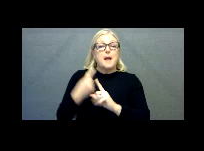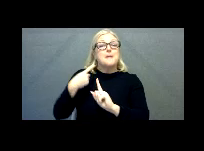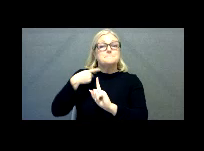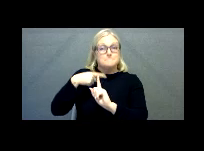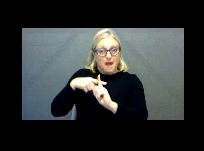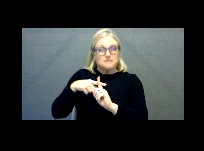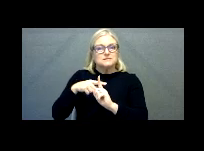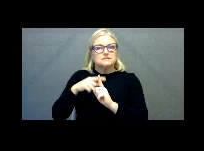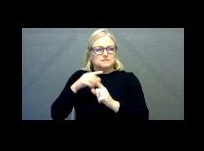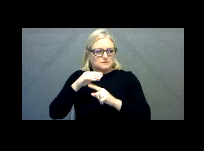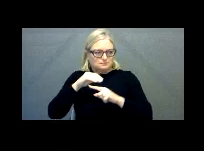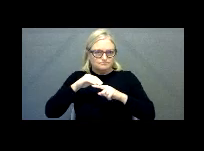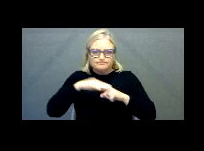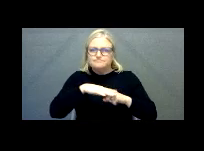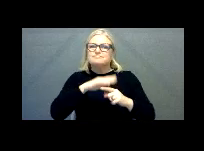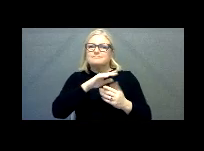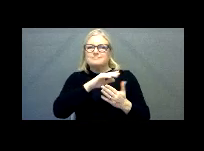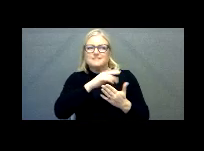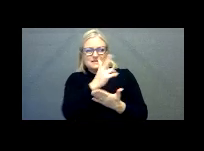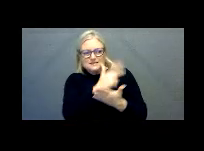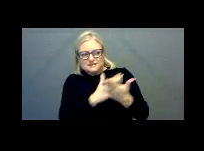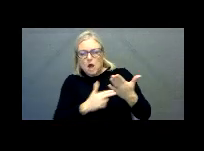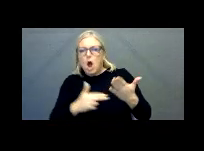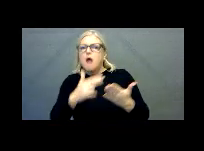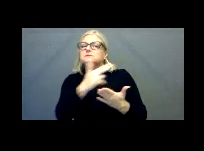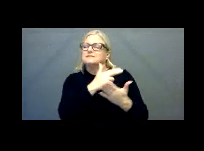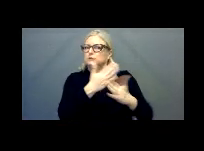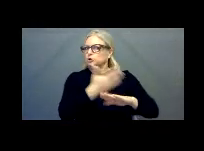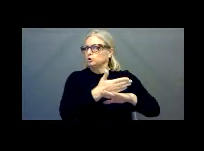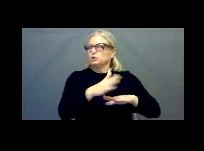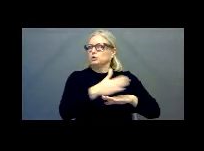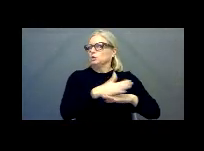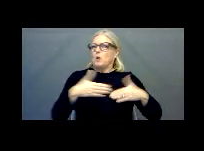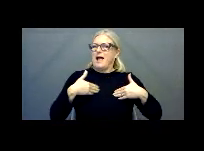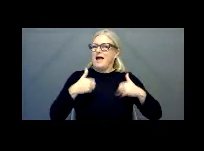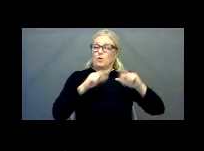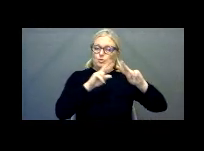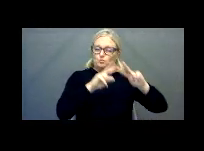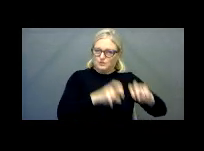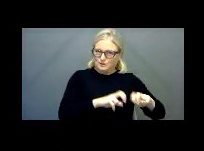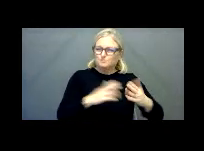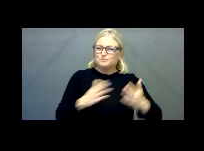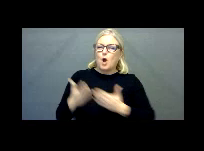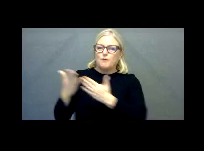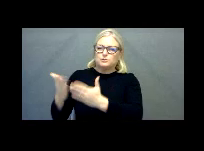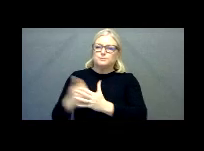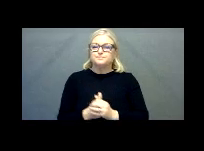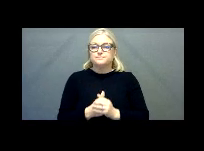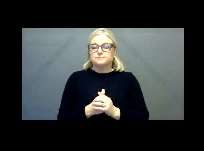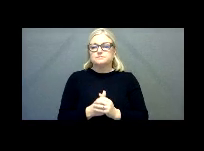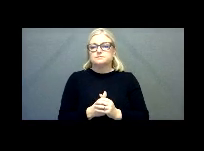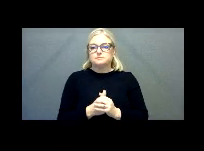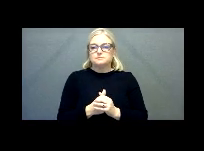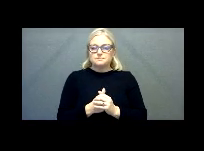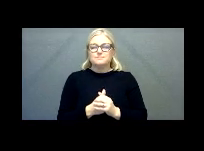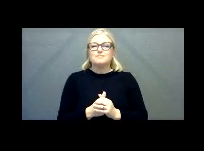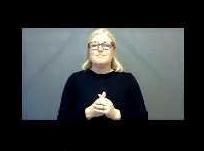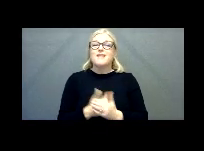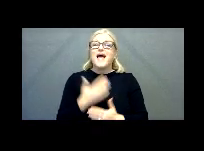of novel health preference research. Over to you, Gang. Thank you, Dennis. And good morning,